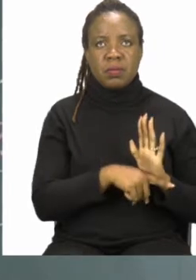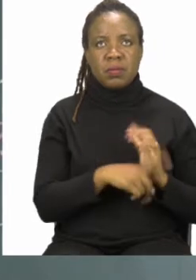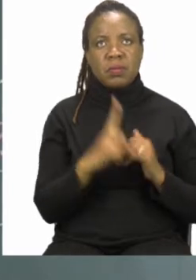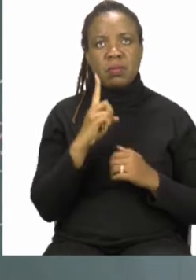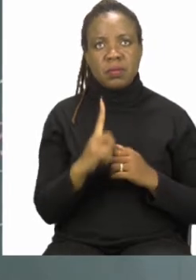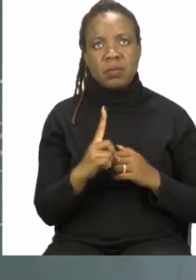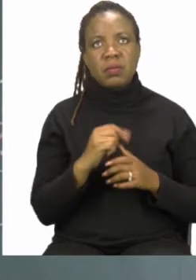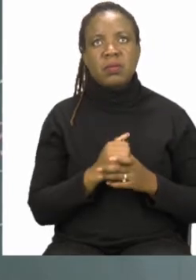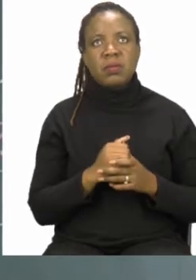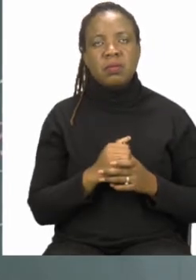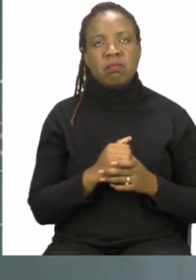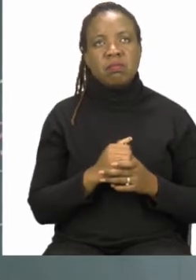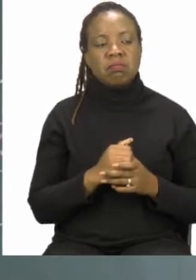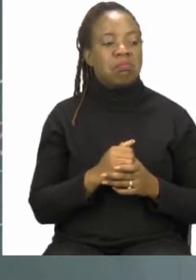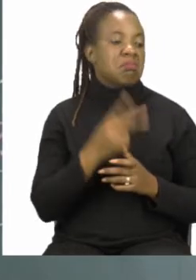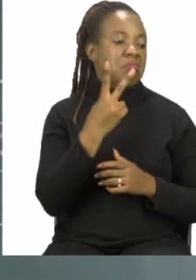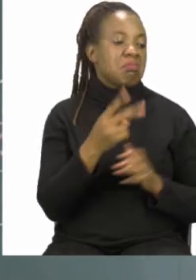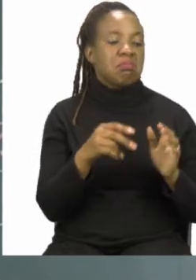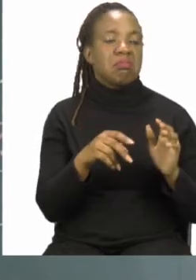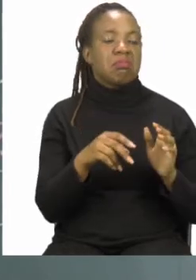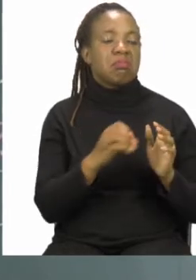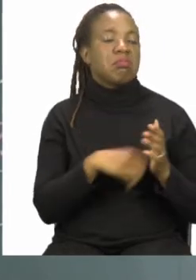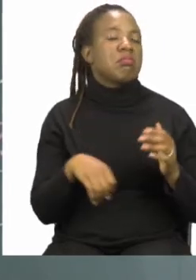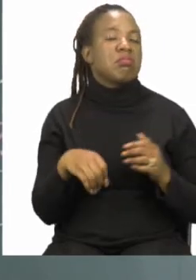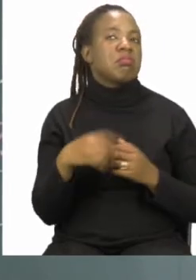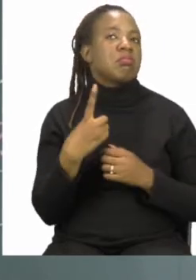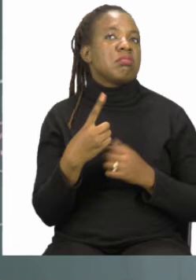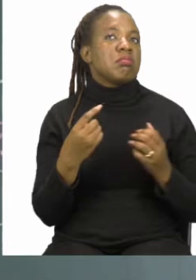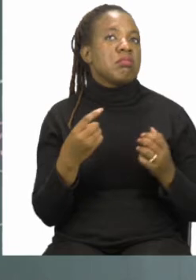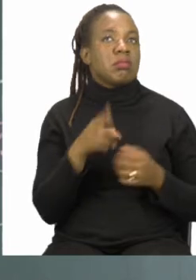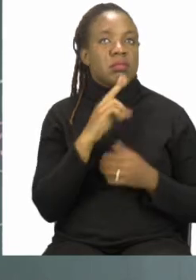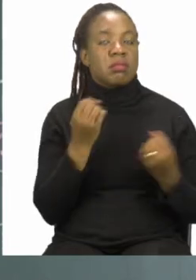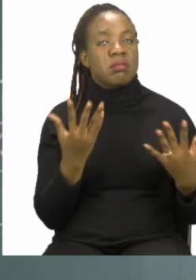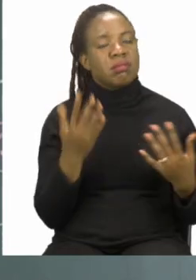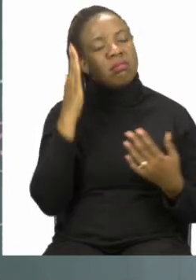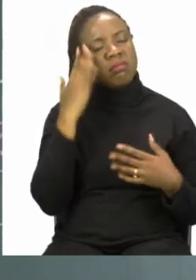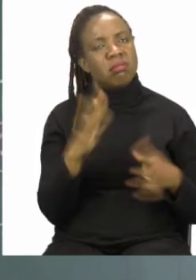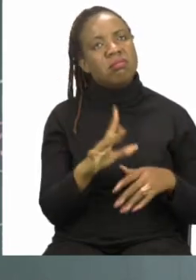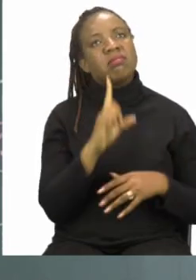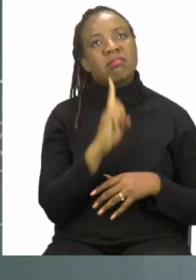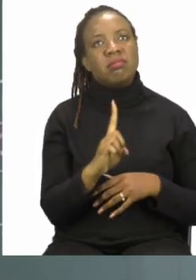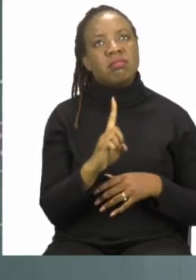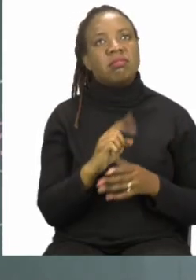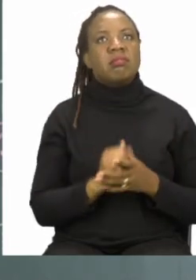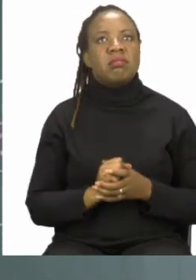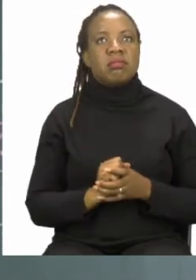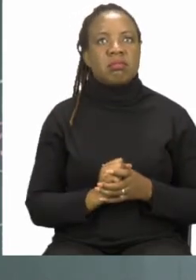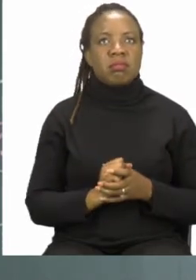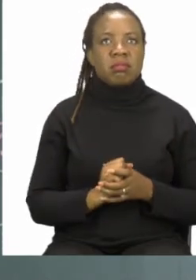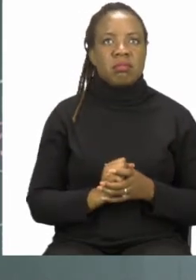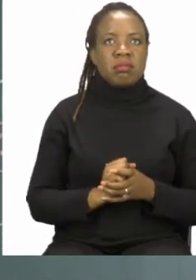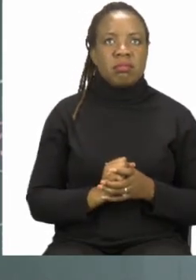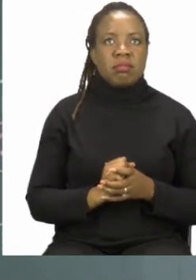minus 1. And 2 minus 1, boys and girls, we definitely know is 1. So we're going to write our